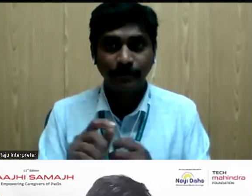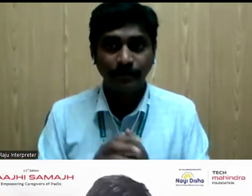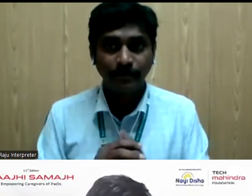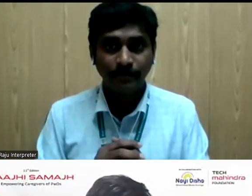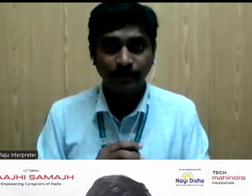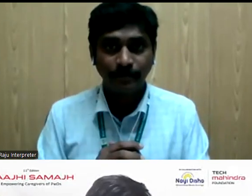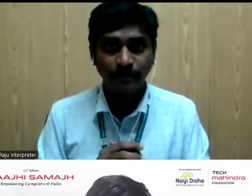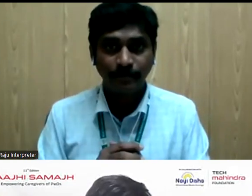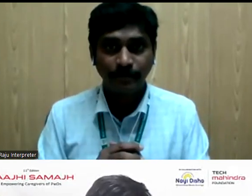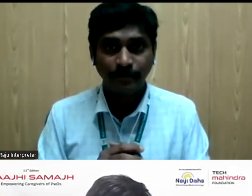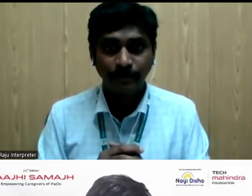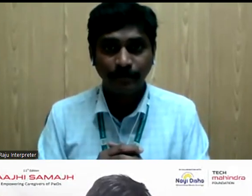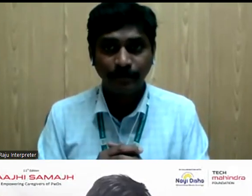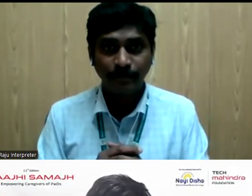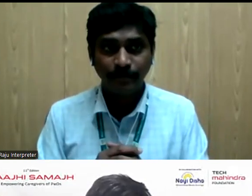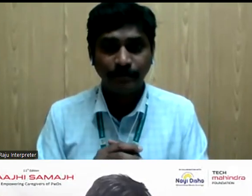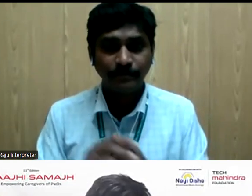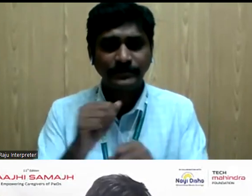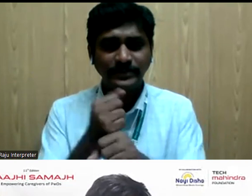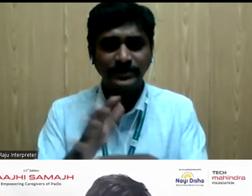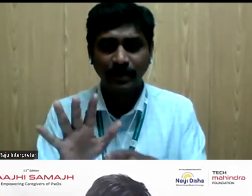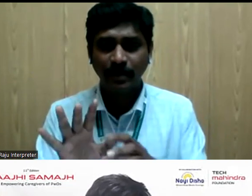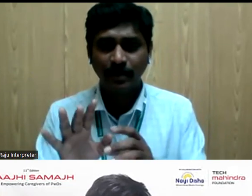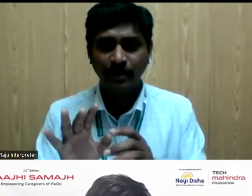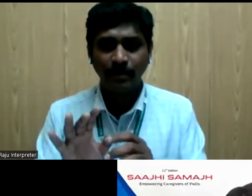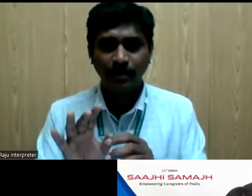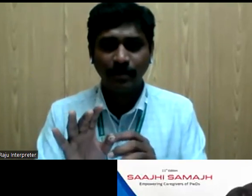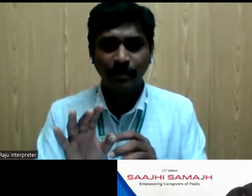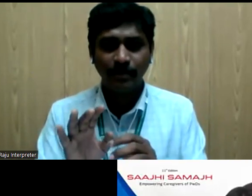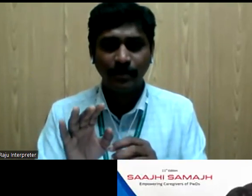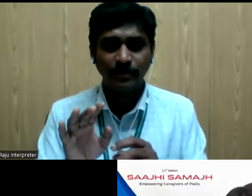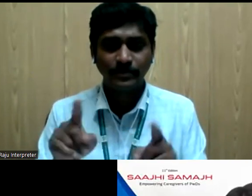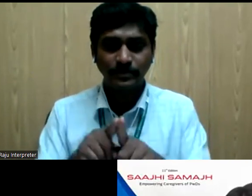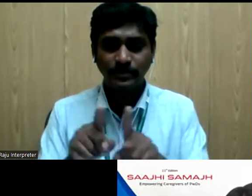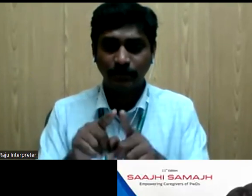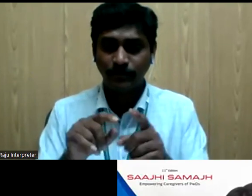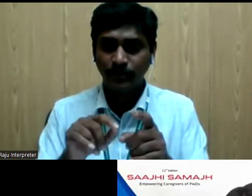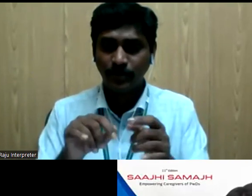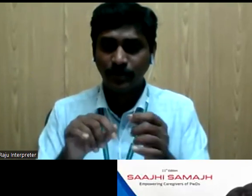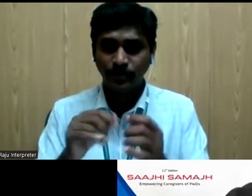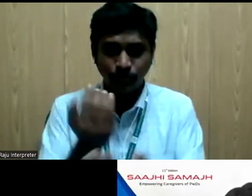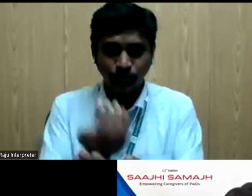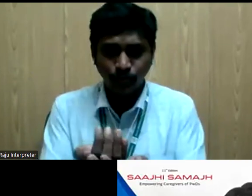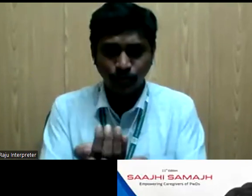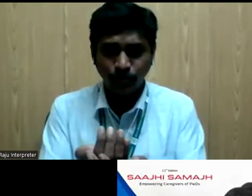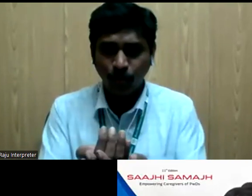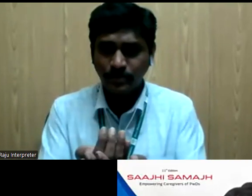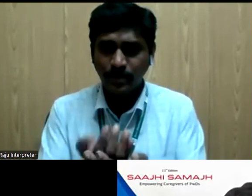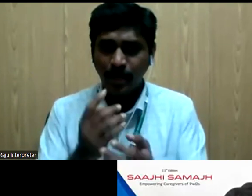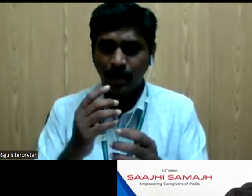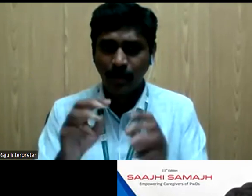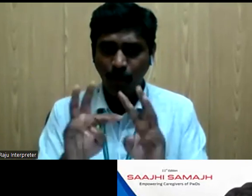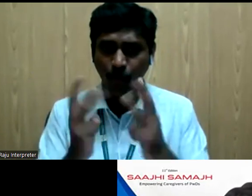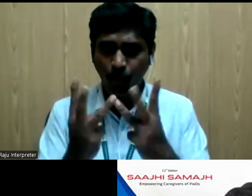to the general public also. But we too have the the resource workshop is there, sir, where we have the set of